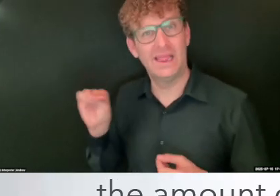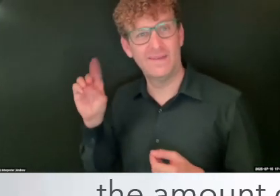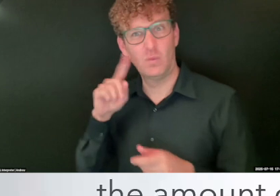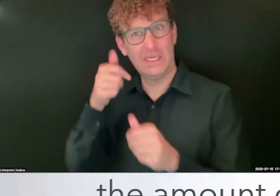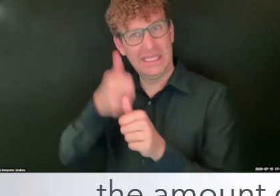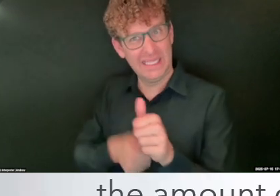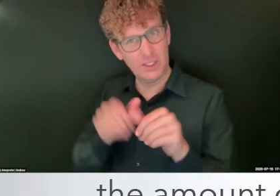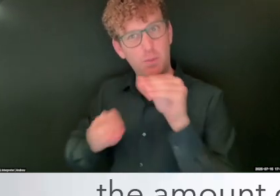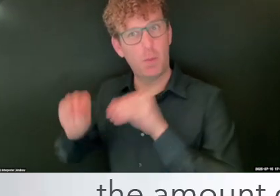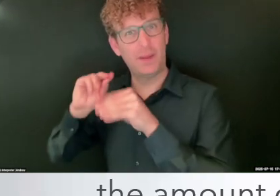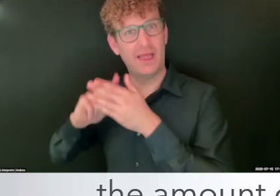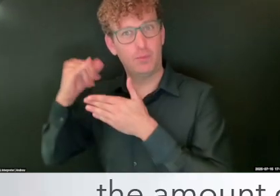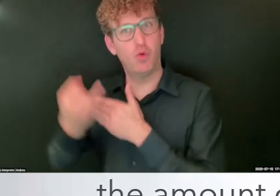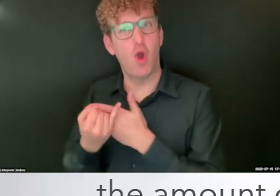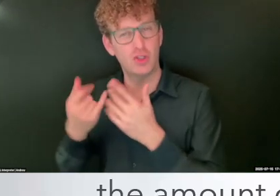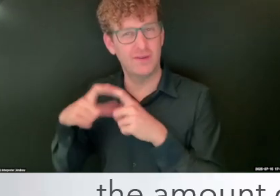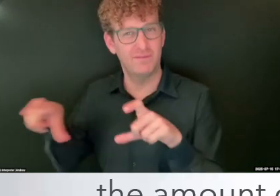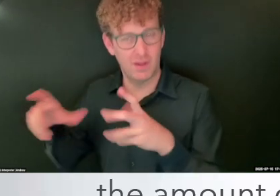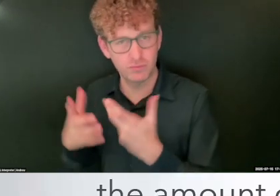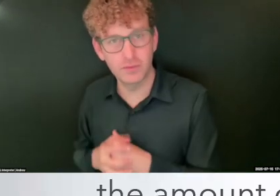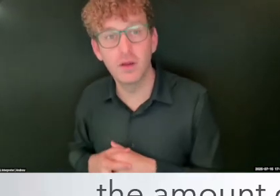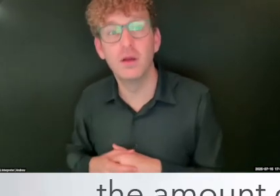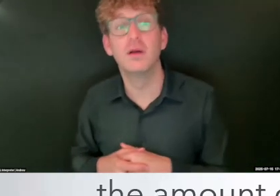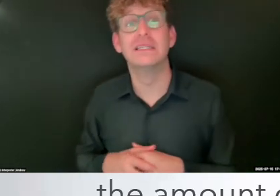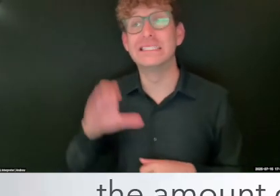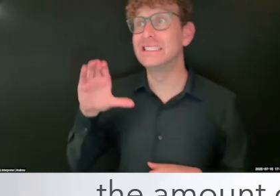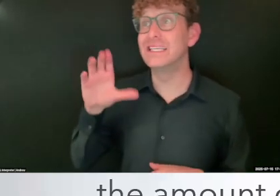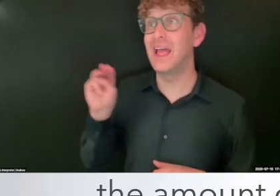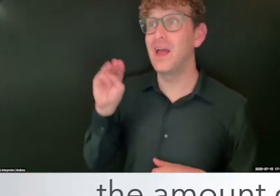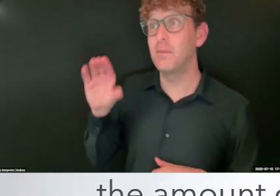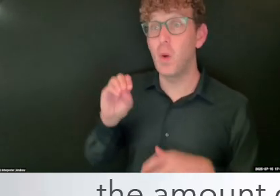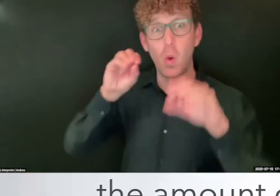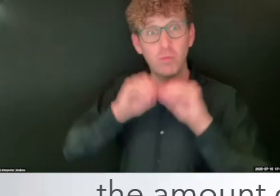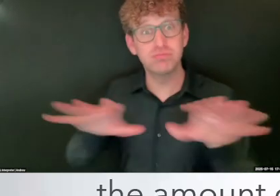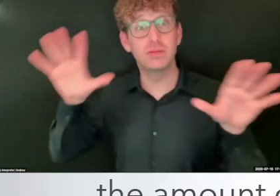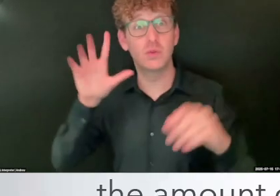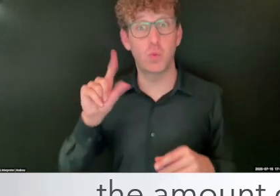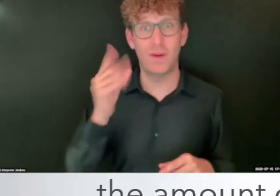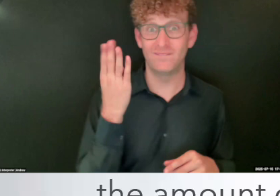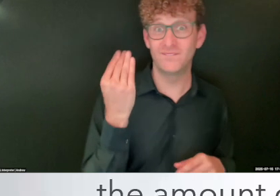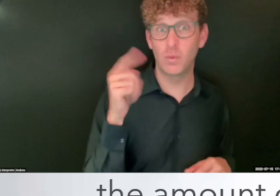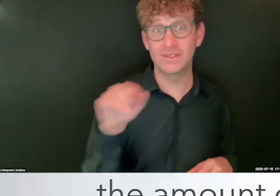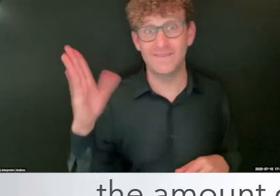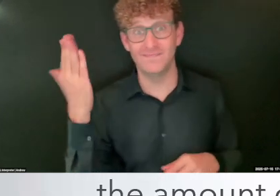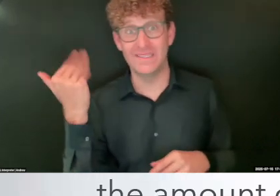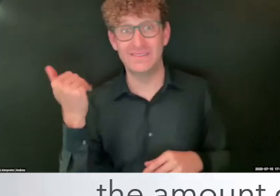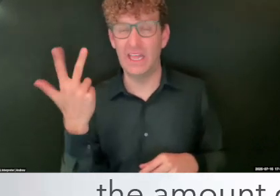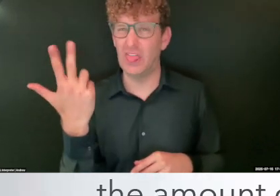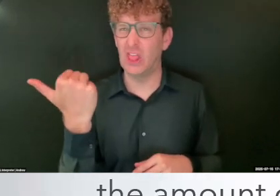When CMO launched in 2014 to 15, only 13% of project applications received